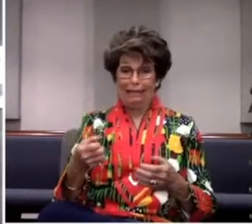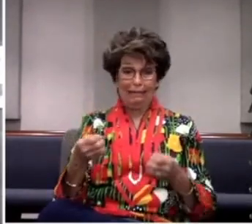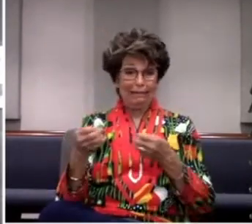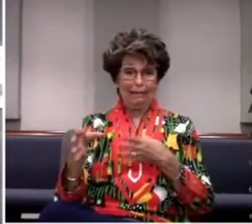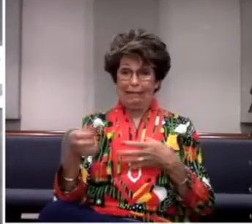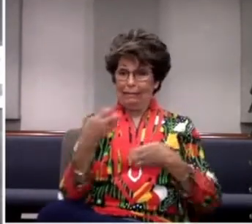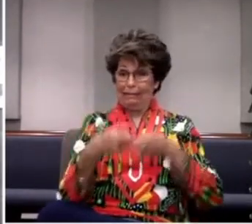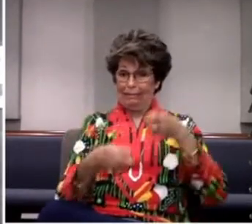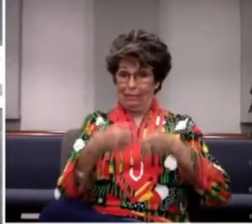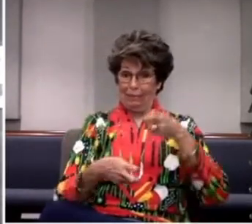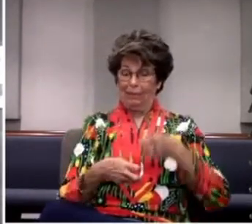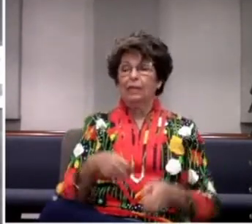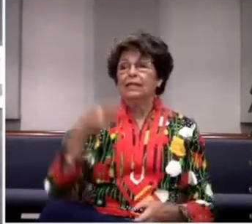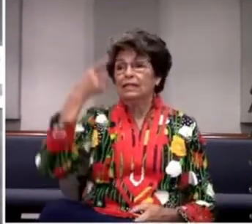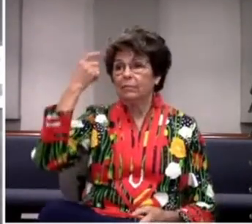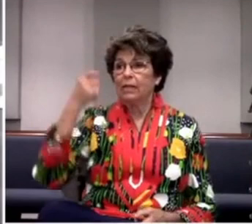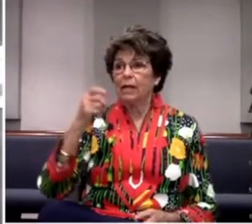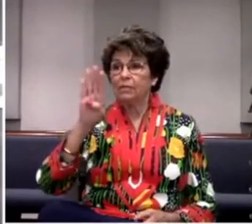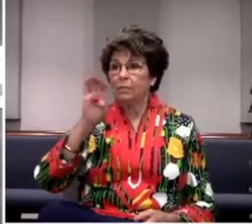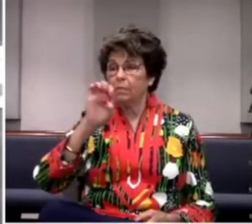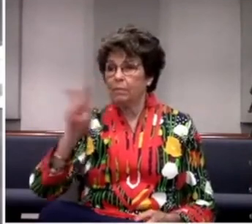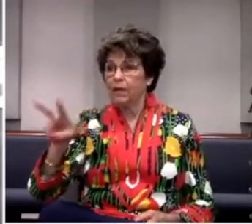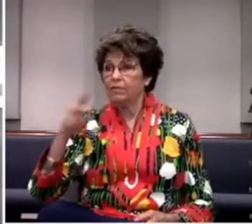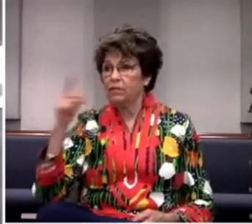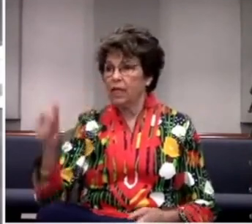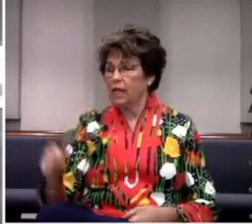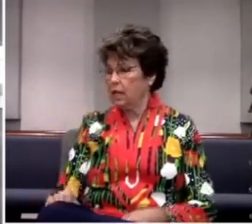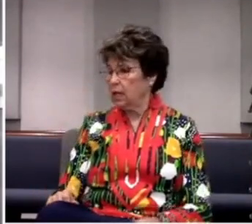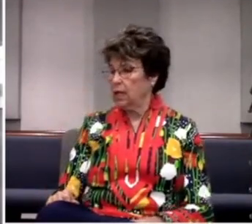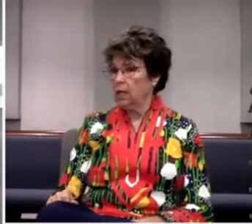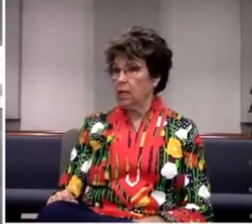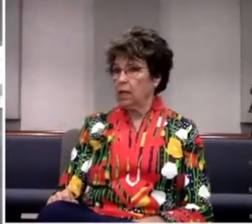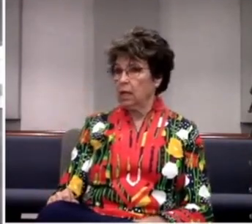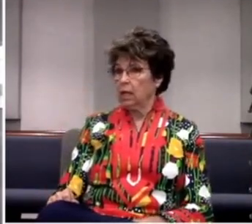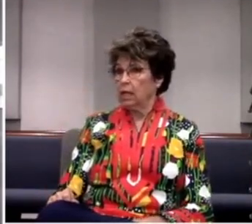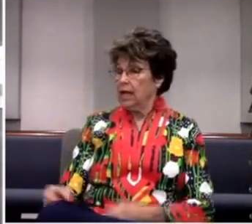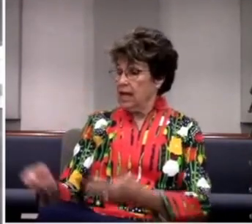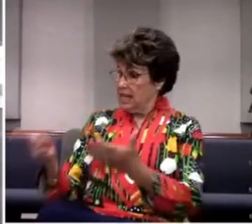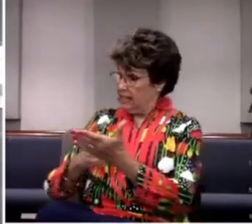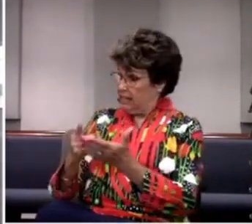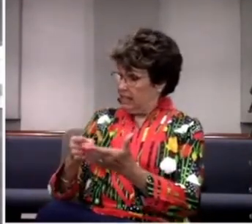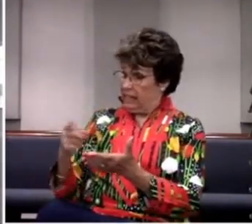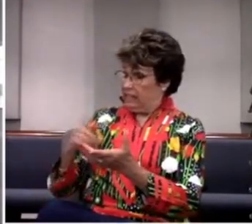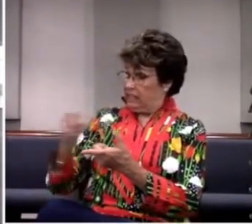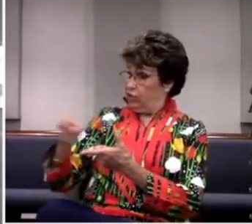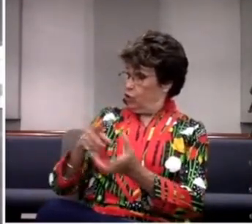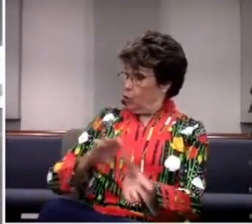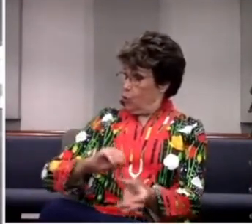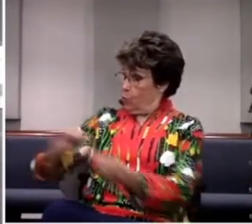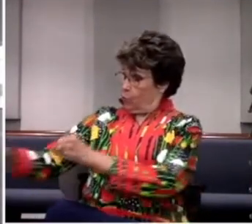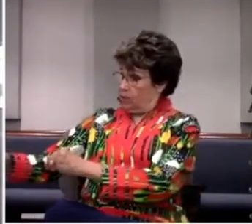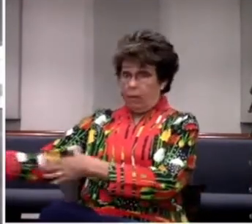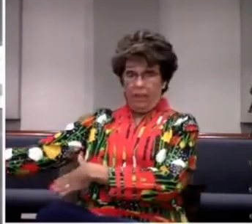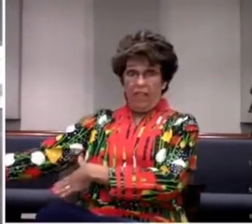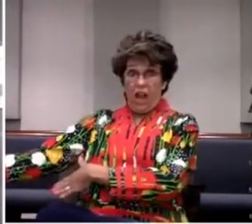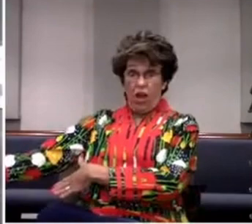Sometimes she'll say, did you put that over there? Are you asking me if I did, or are you accusing me of putting it over there? Pastor, you